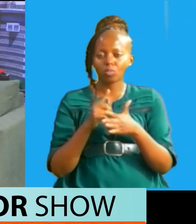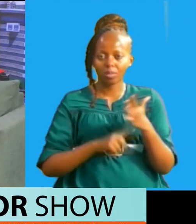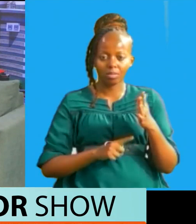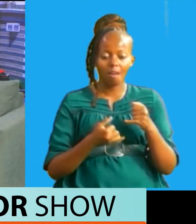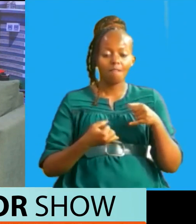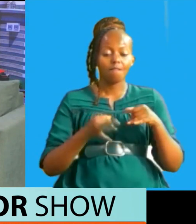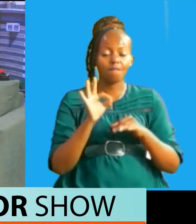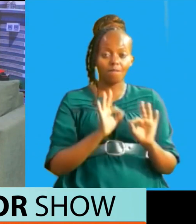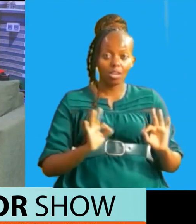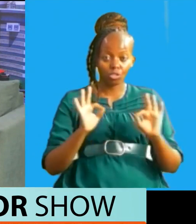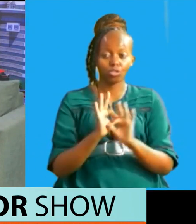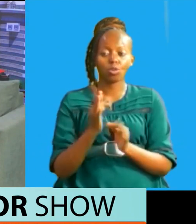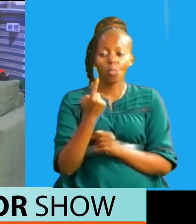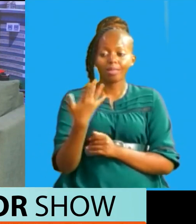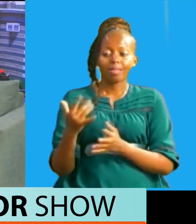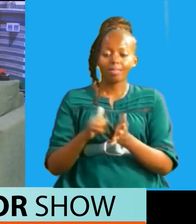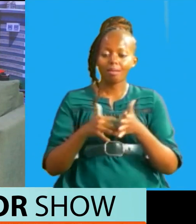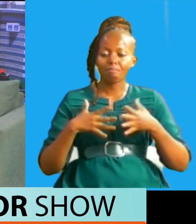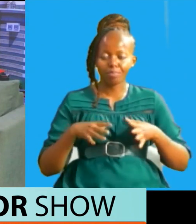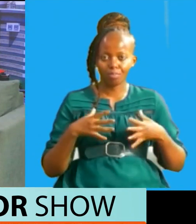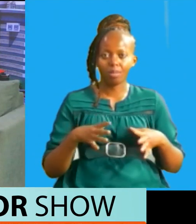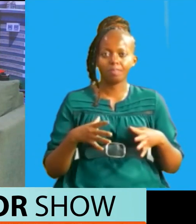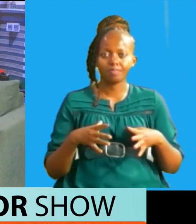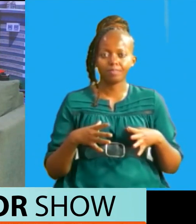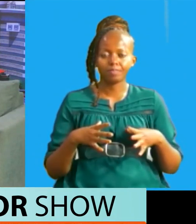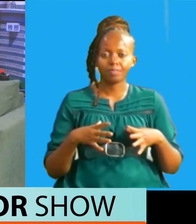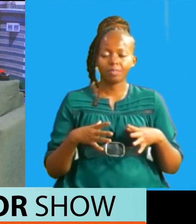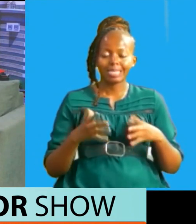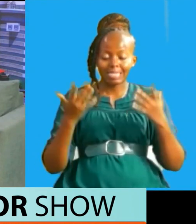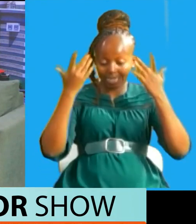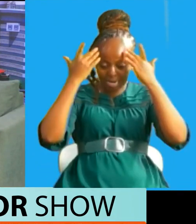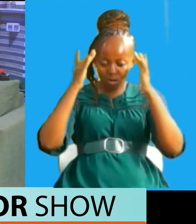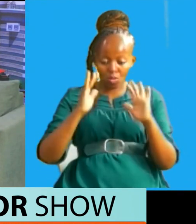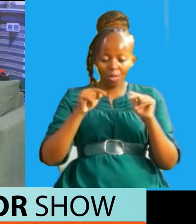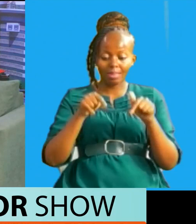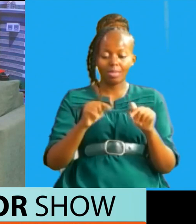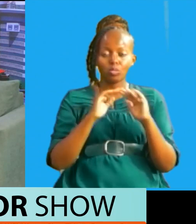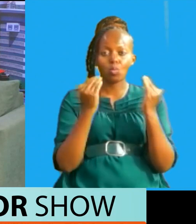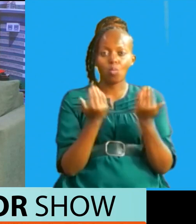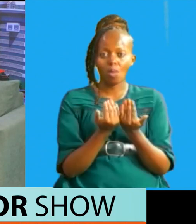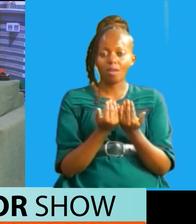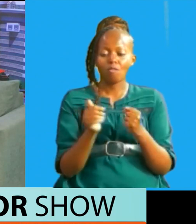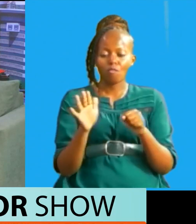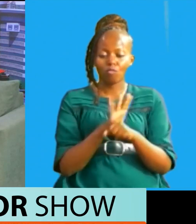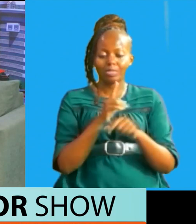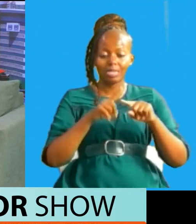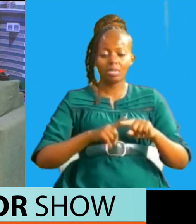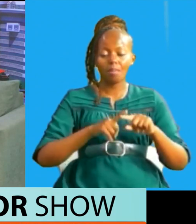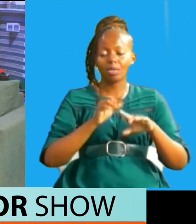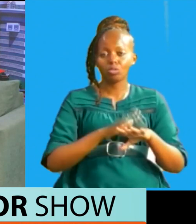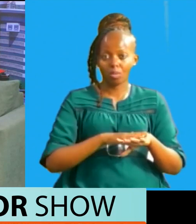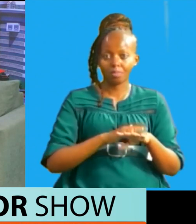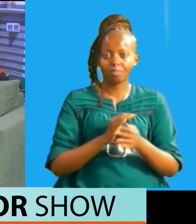fashion. The thing that people I don't know, this kind of world they fail to realize is